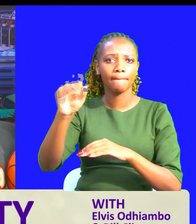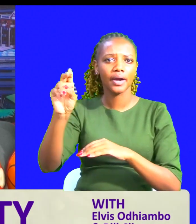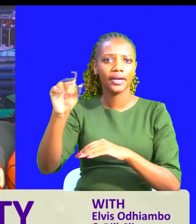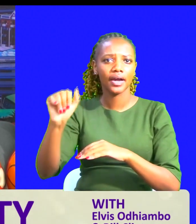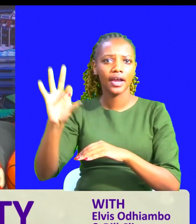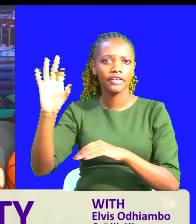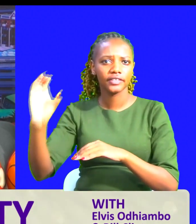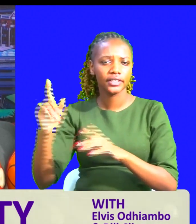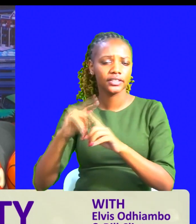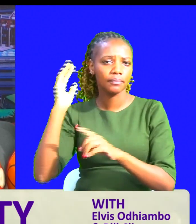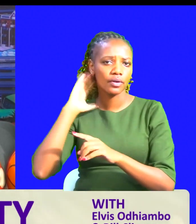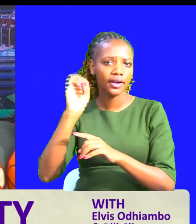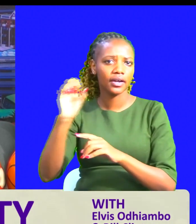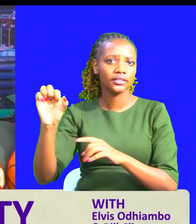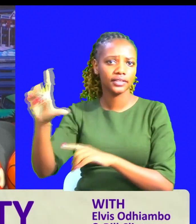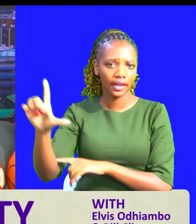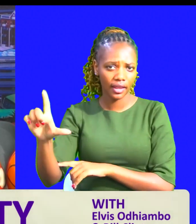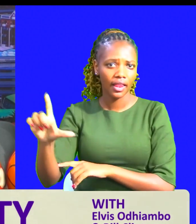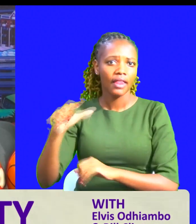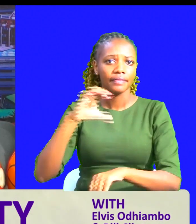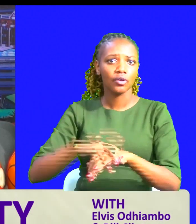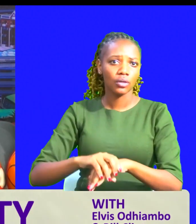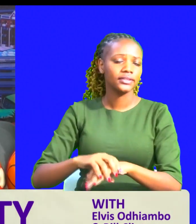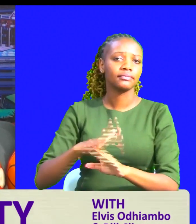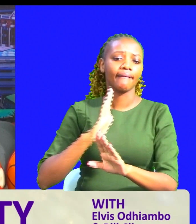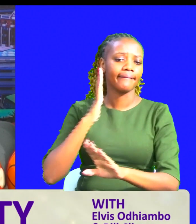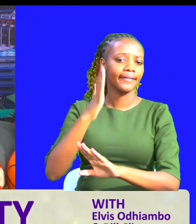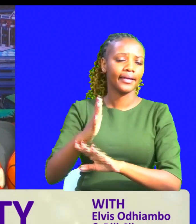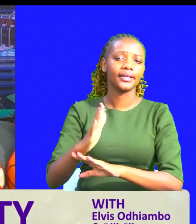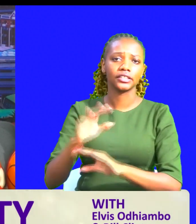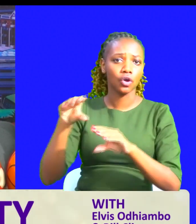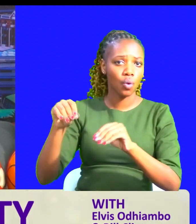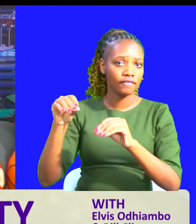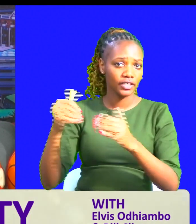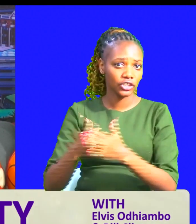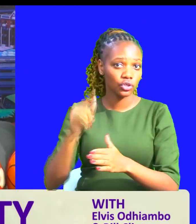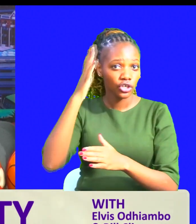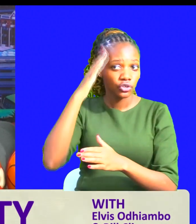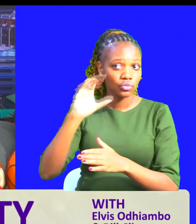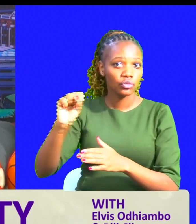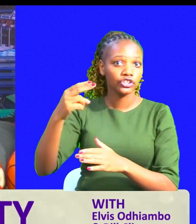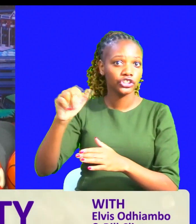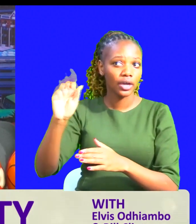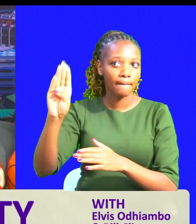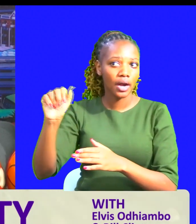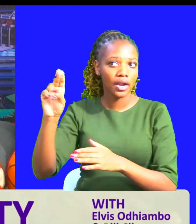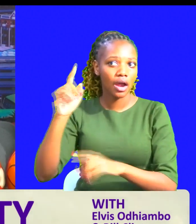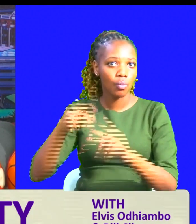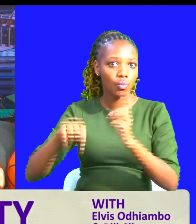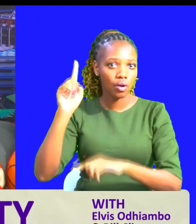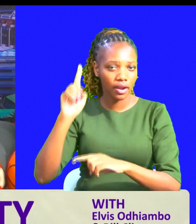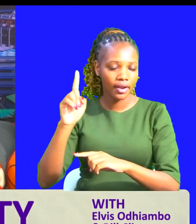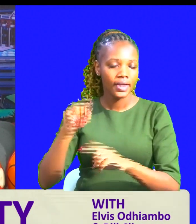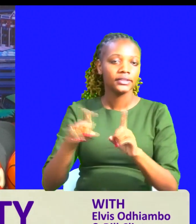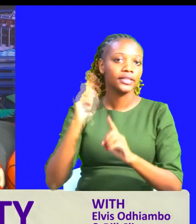Seal managed to get automatic qualification to the KPL. We know Shabana won the NSL champions. The Muranga Seal finishing